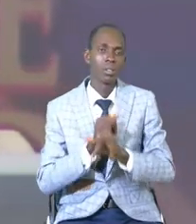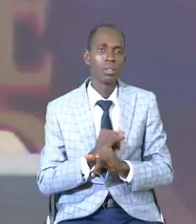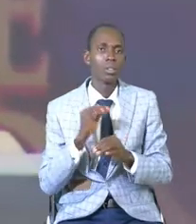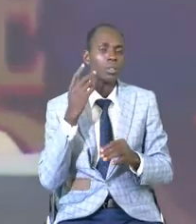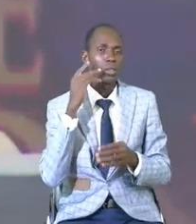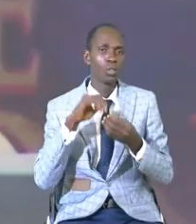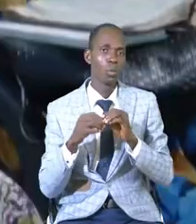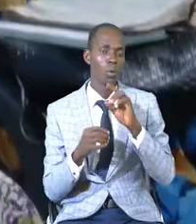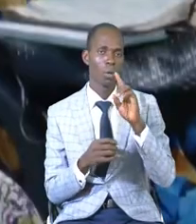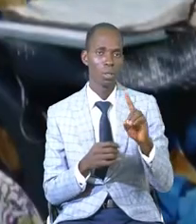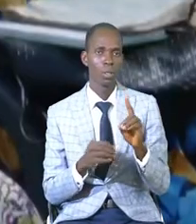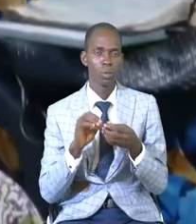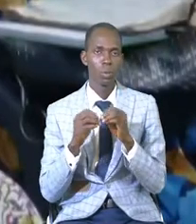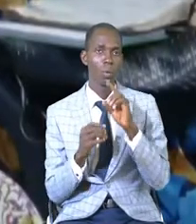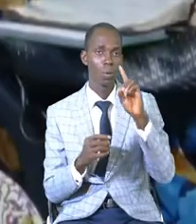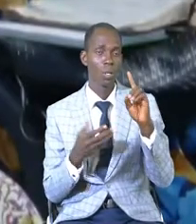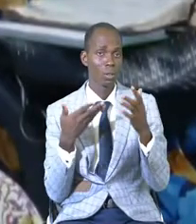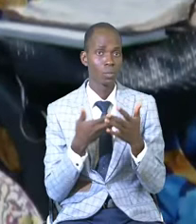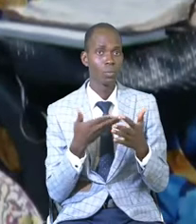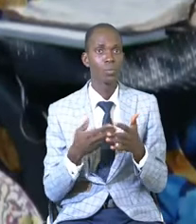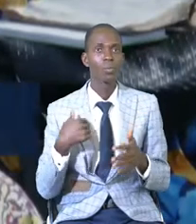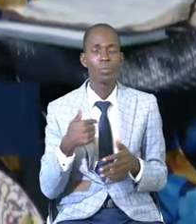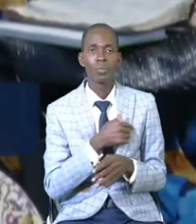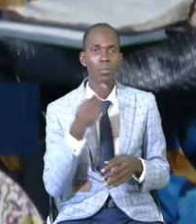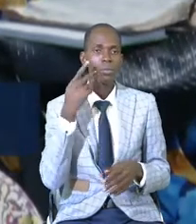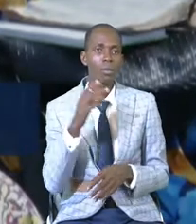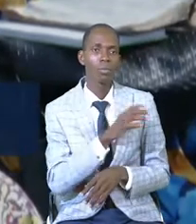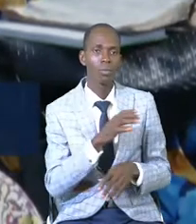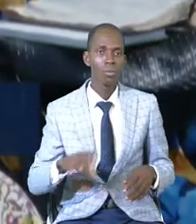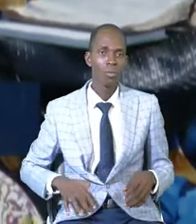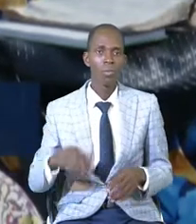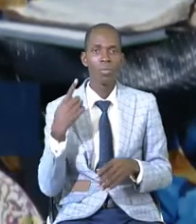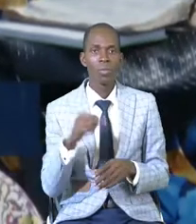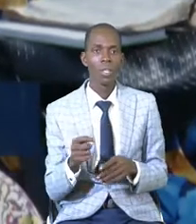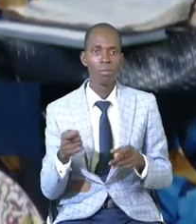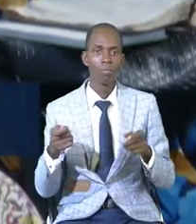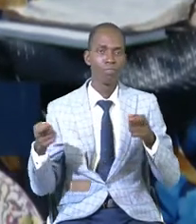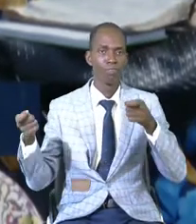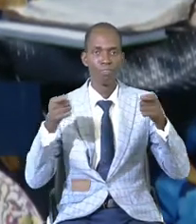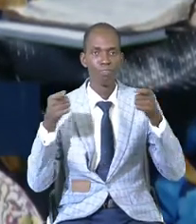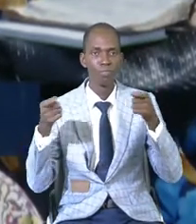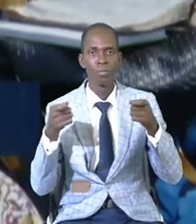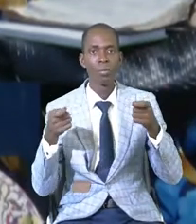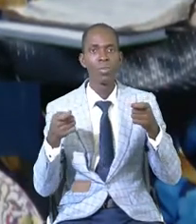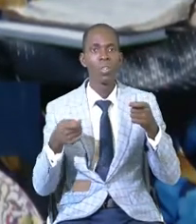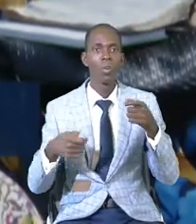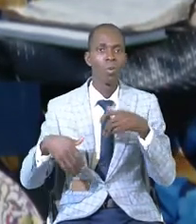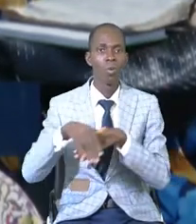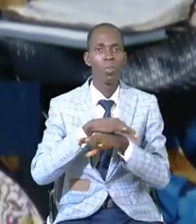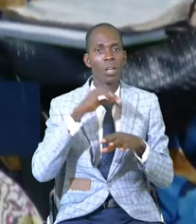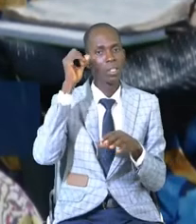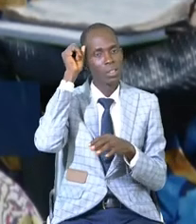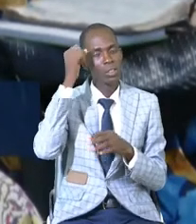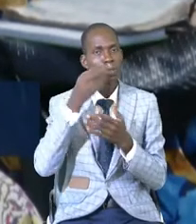there. Number one there, we see Christ, the sovereign, and over his